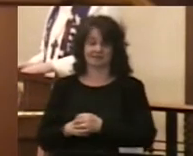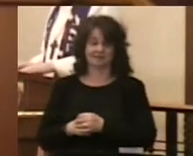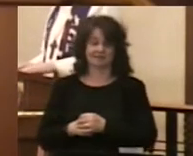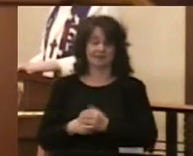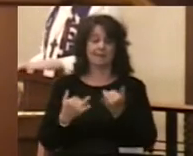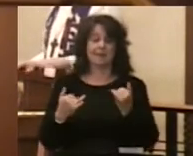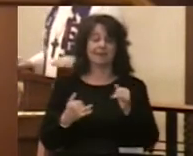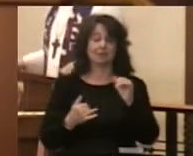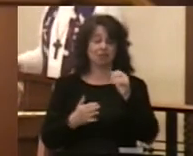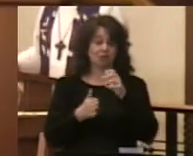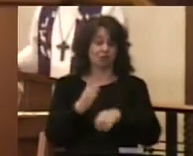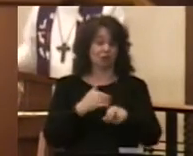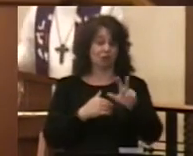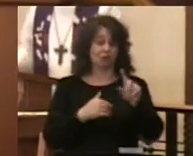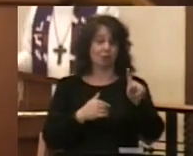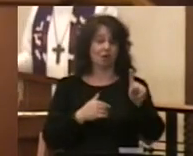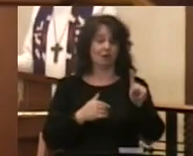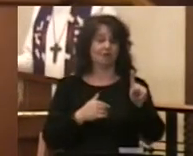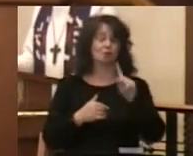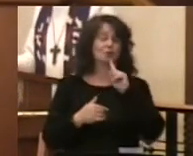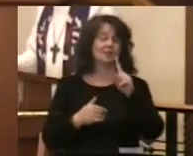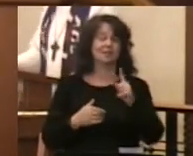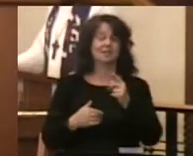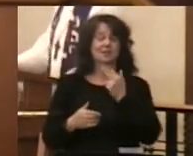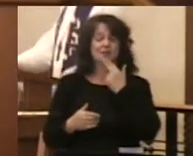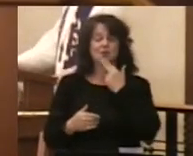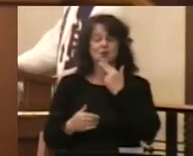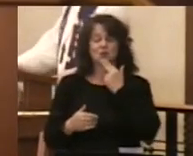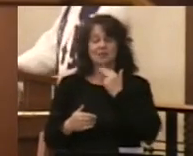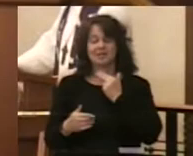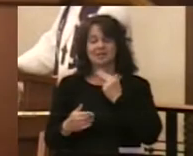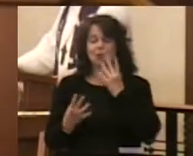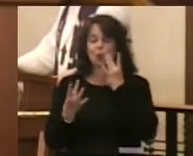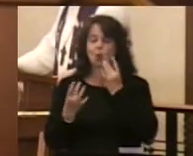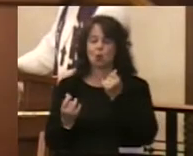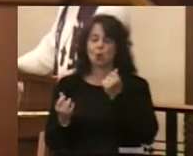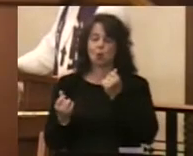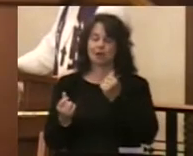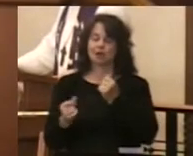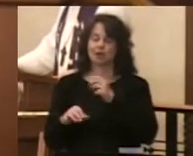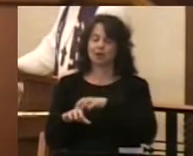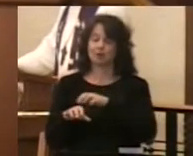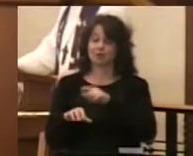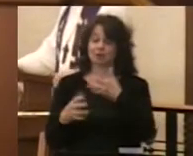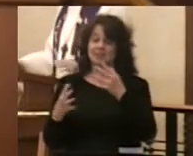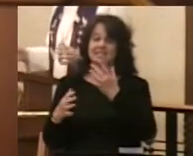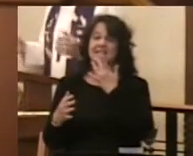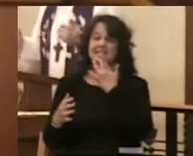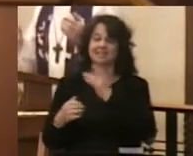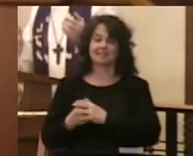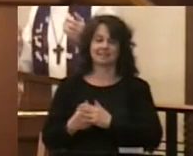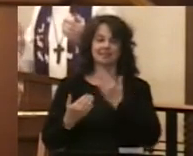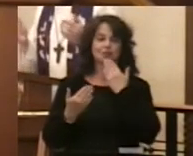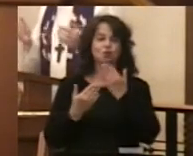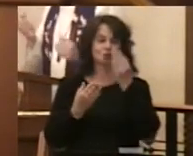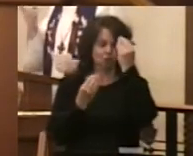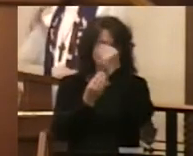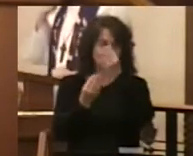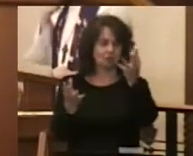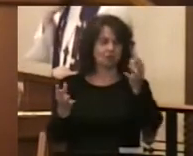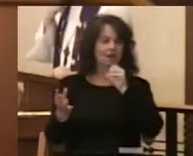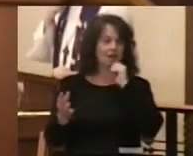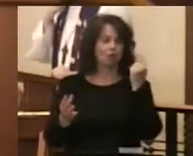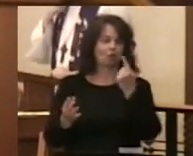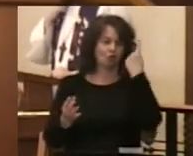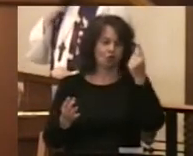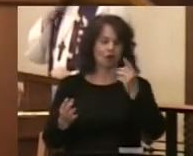your teeth into one of the sweetest, juiciest grapes you've ever tasted. It is good news, not only to